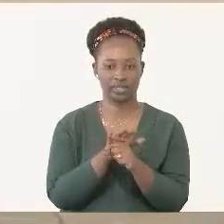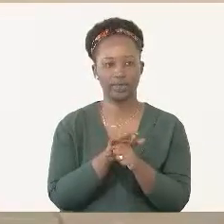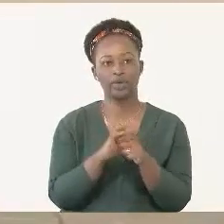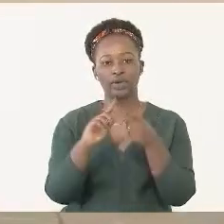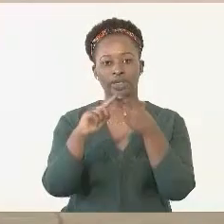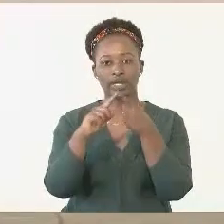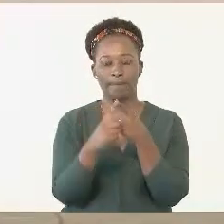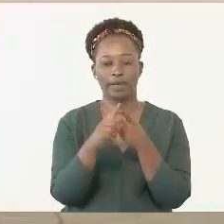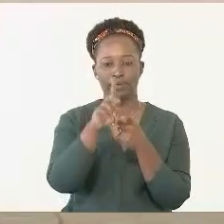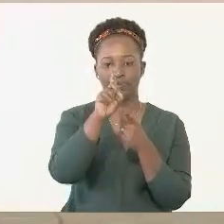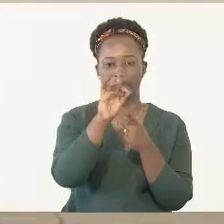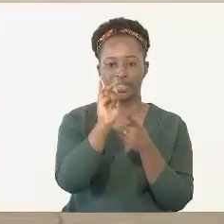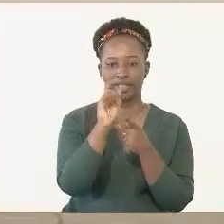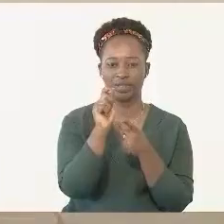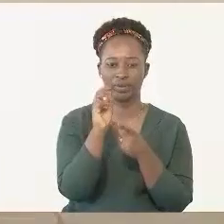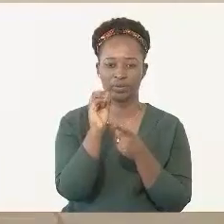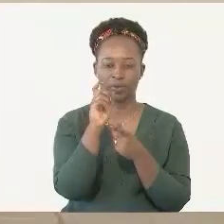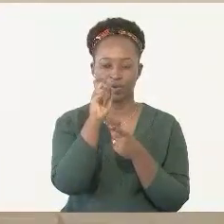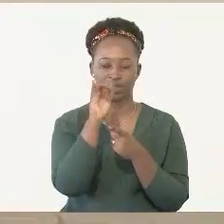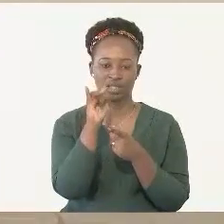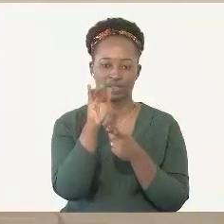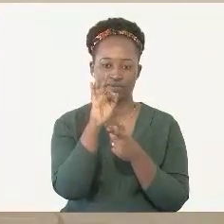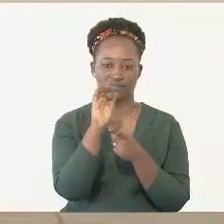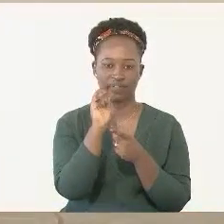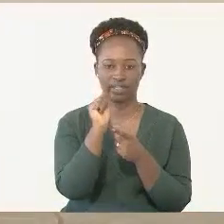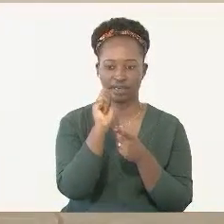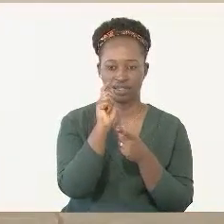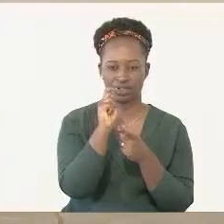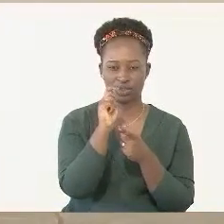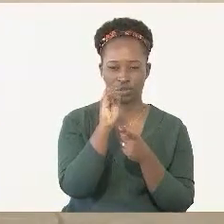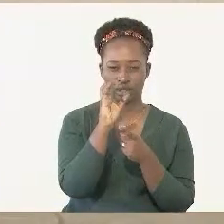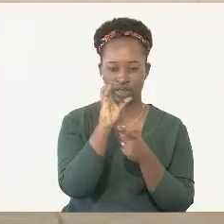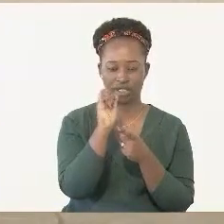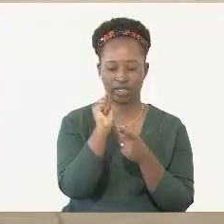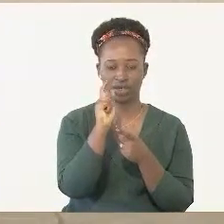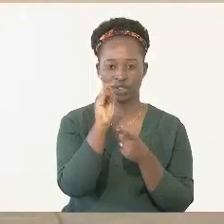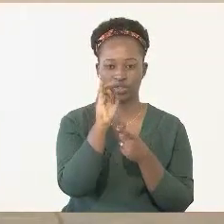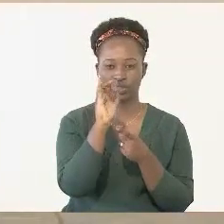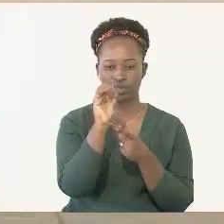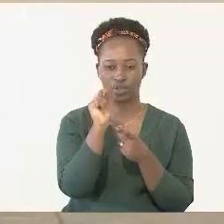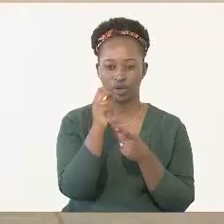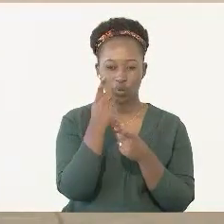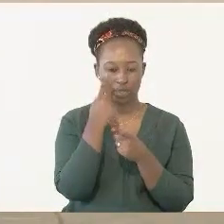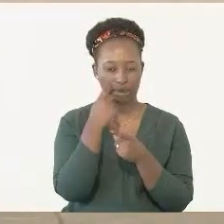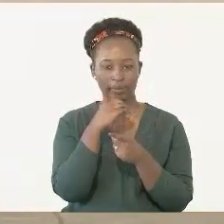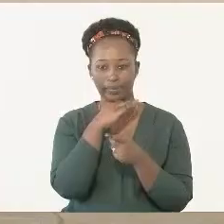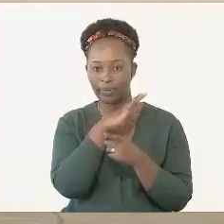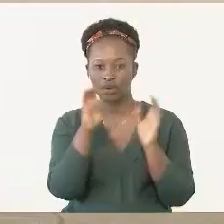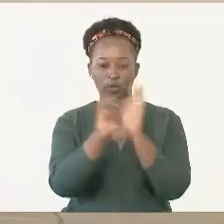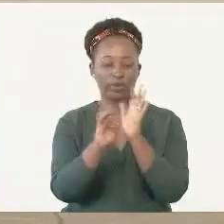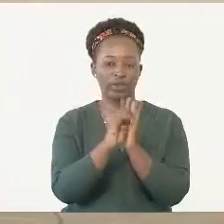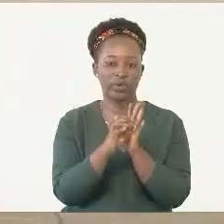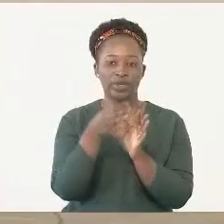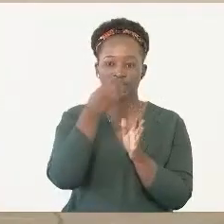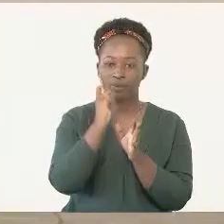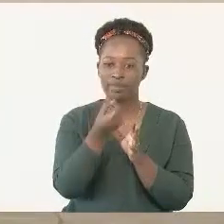is detoxification, destroying toxic chemicals in our body. Even the drugs we consume when we are